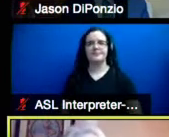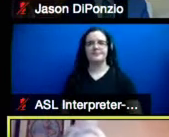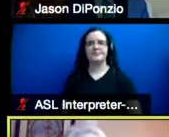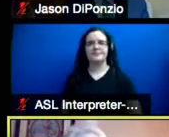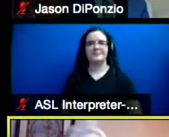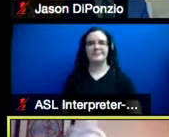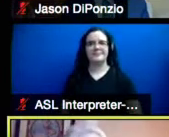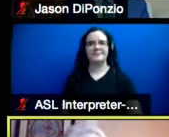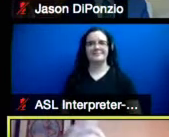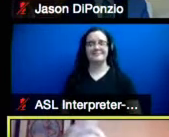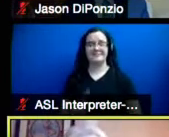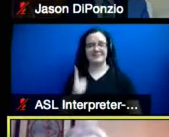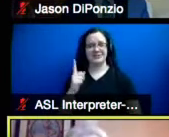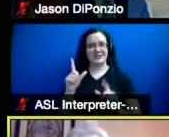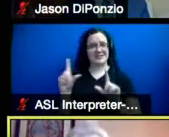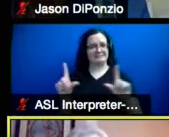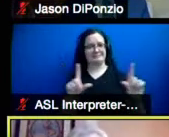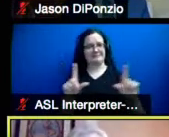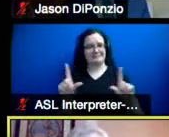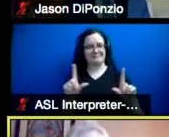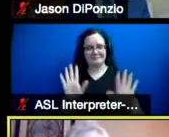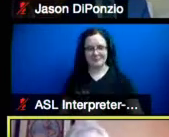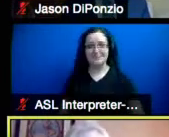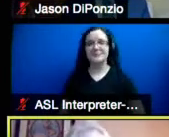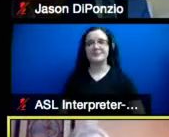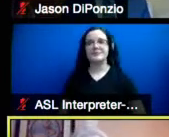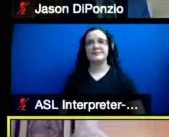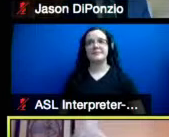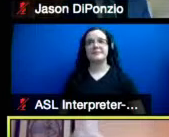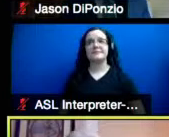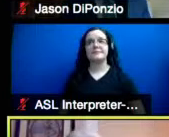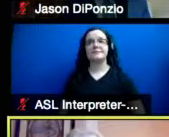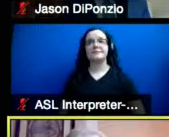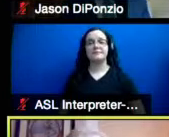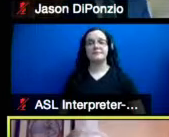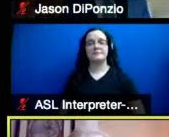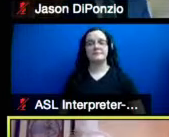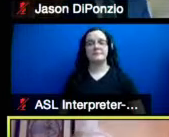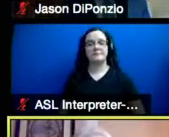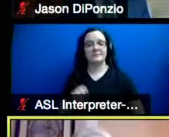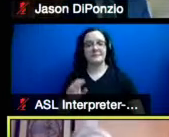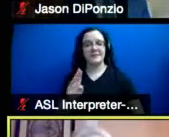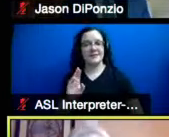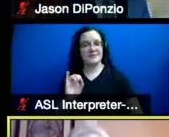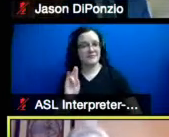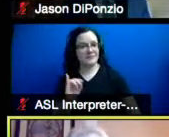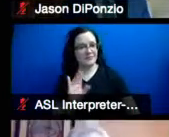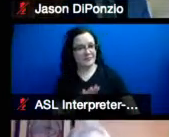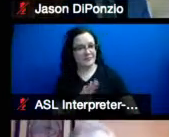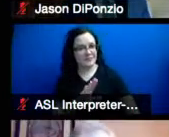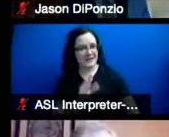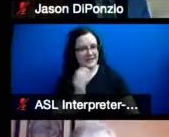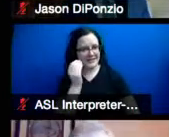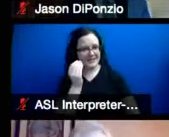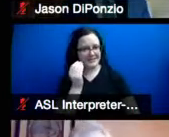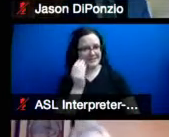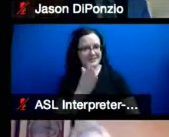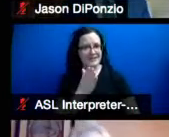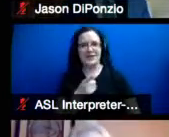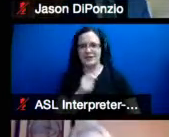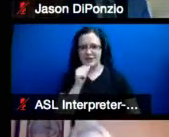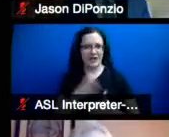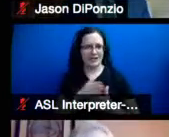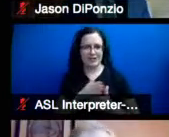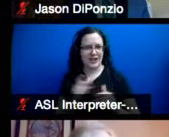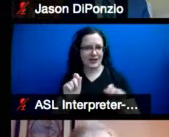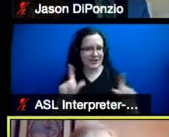Just moving my screen in here a little bit. This was as we said for the public meeting. Sharing anymore. You